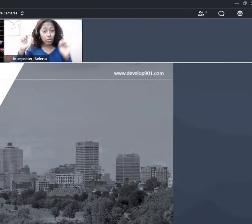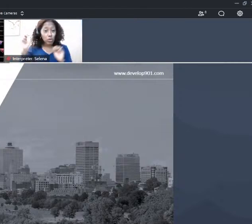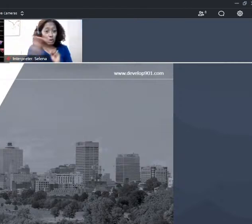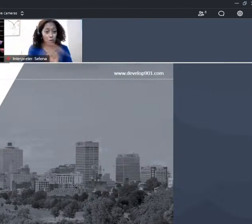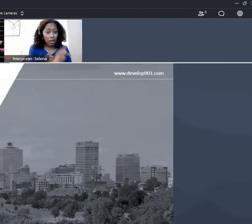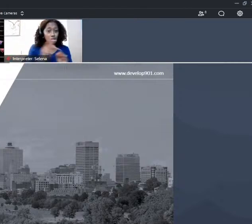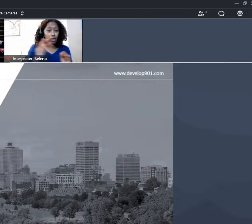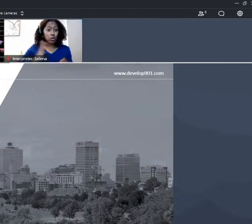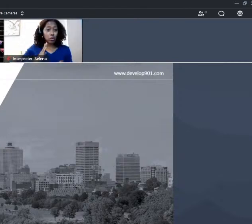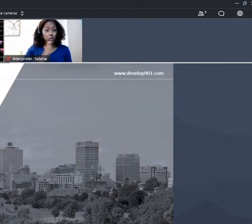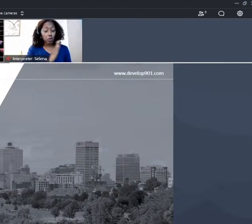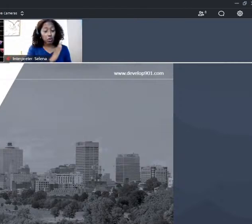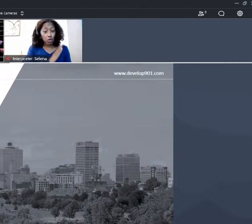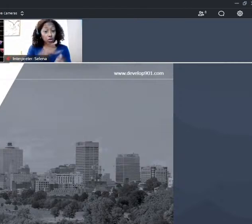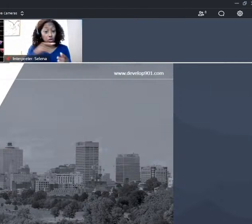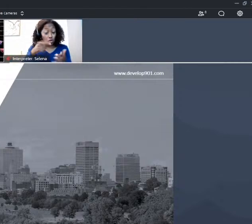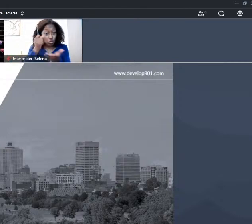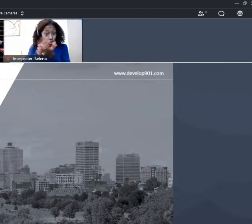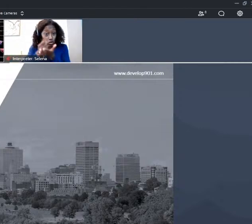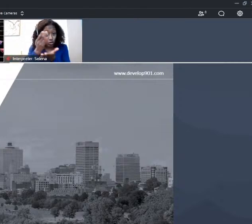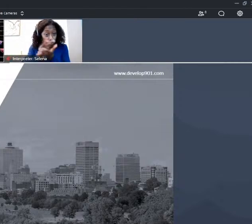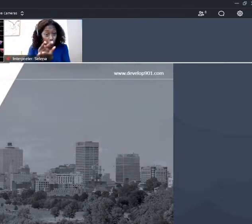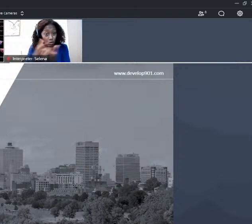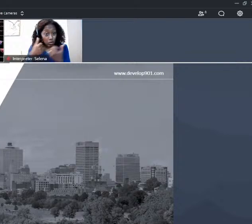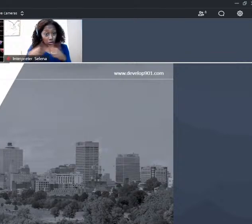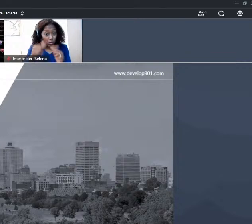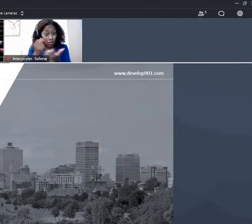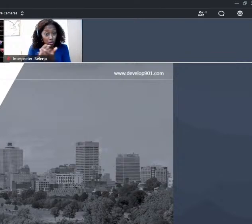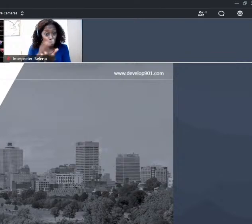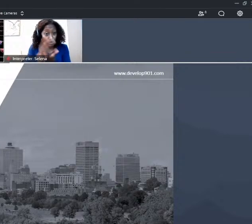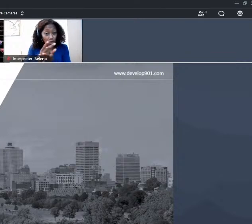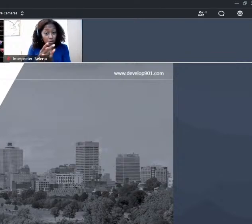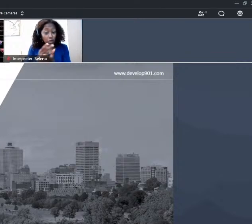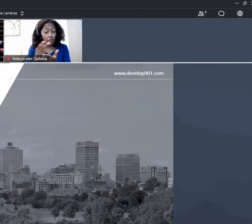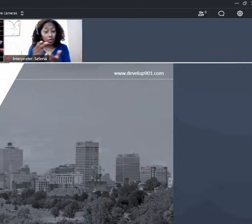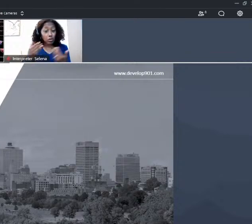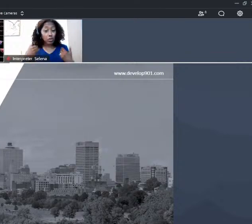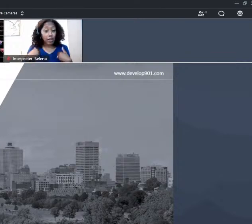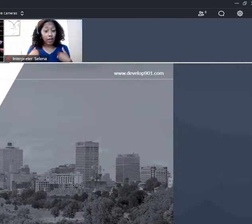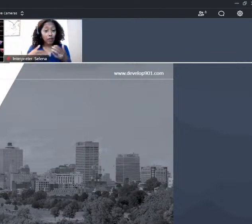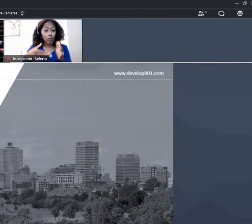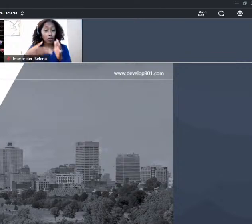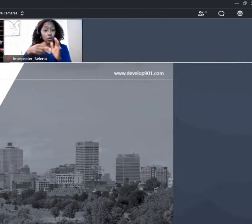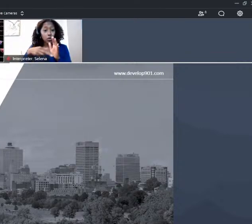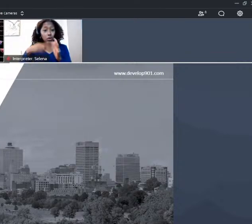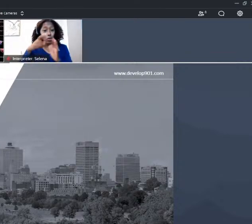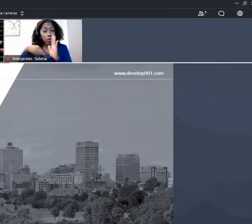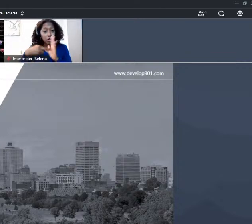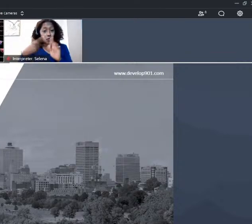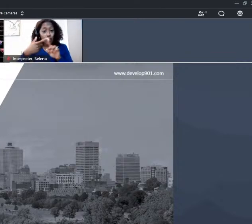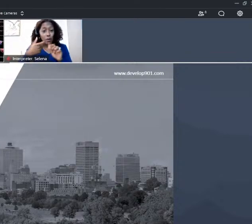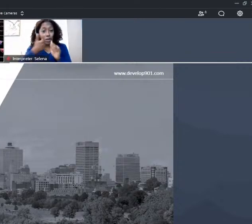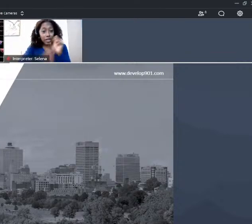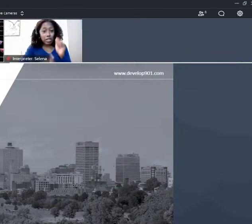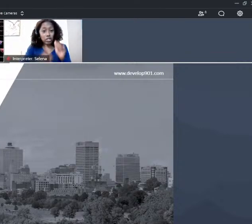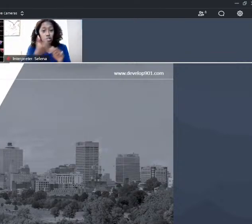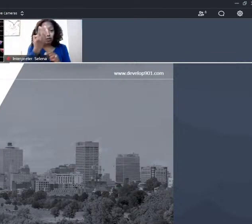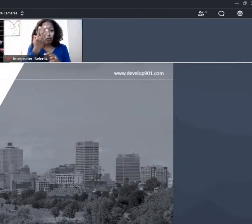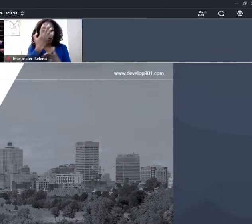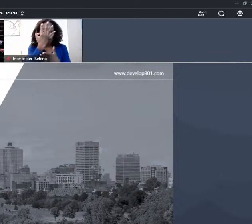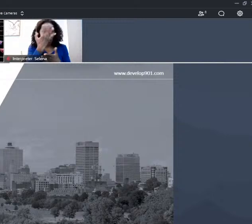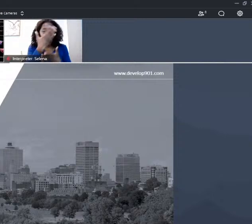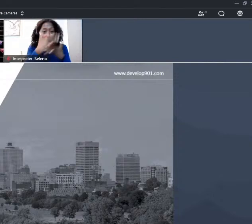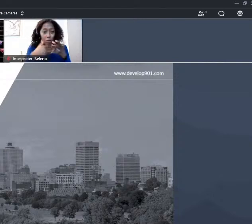said, do you still approve this? Because we have representation from each quadrant, and they did. So we felt like we